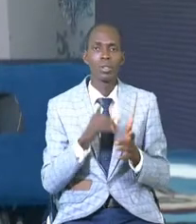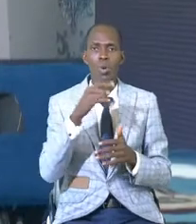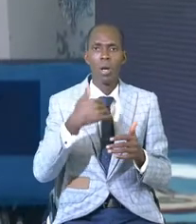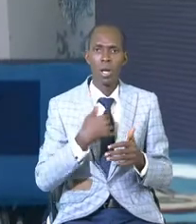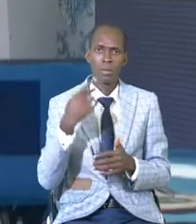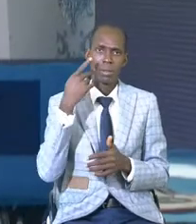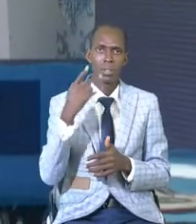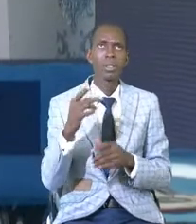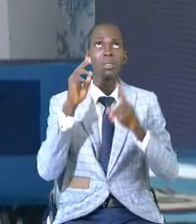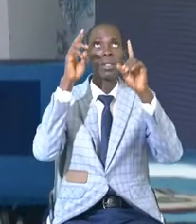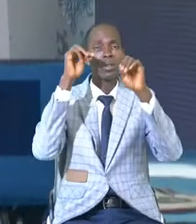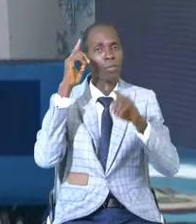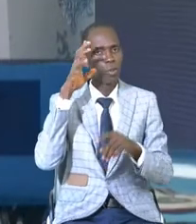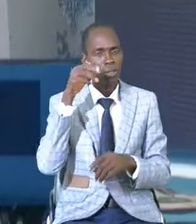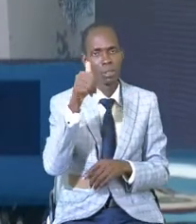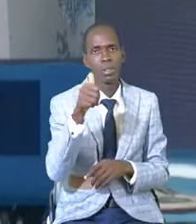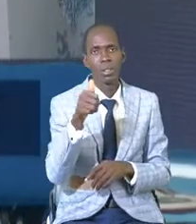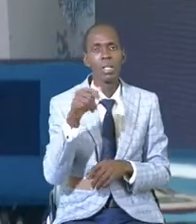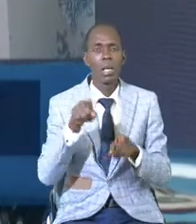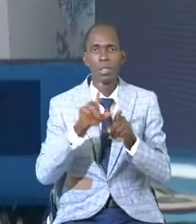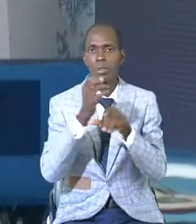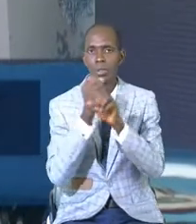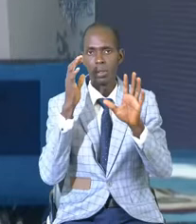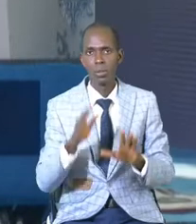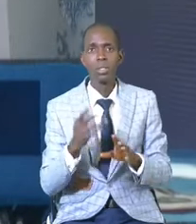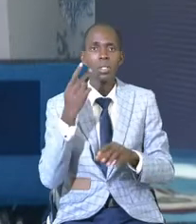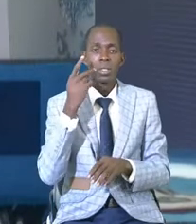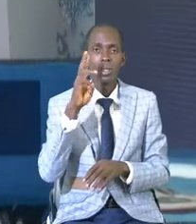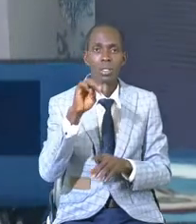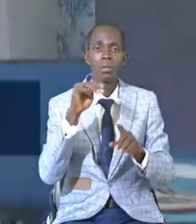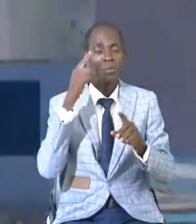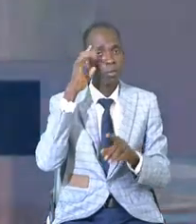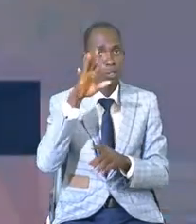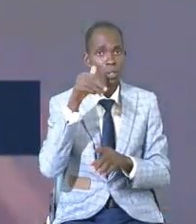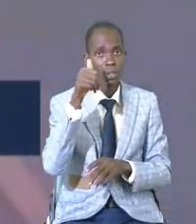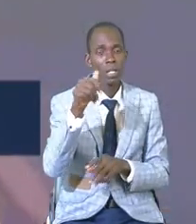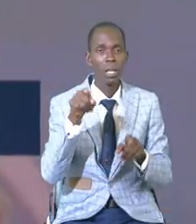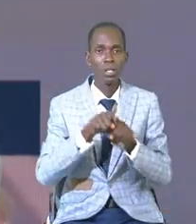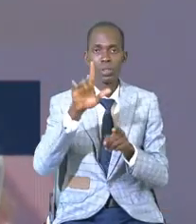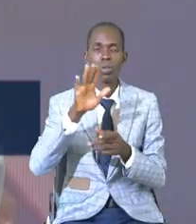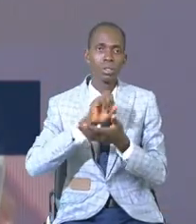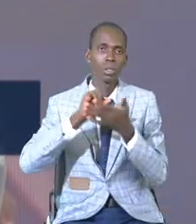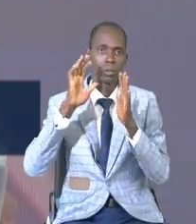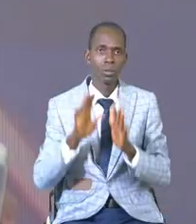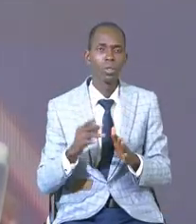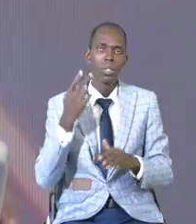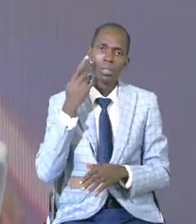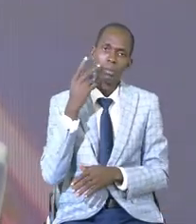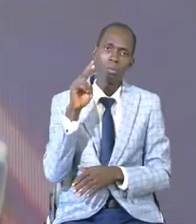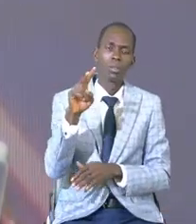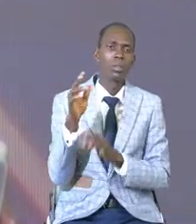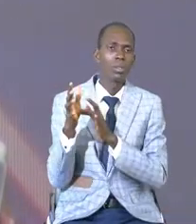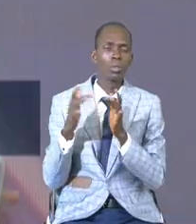your Savior. See him for yourself as sanctifier. We see Jesus, who was made a little